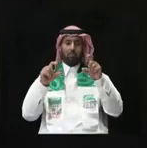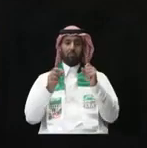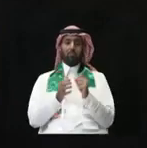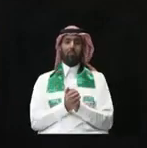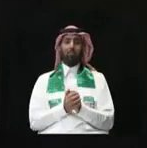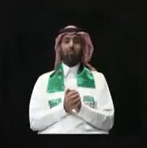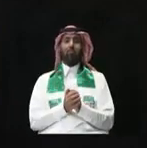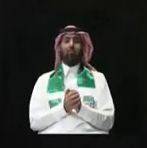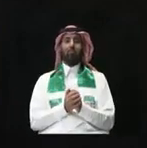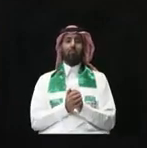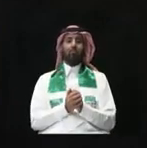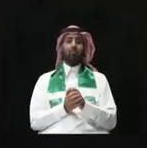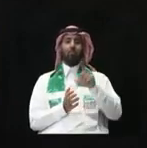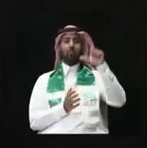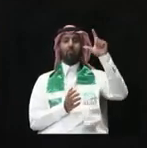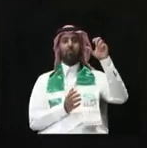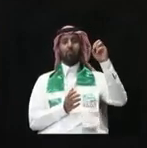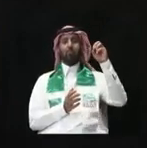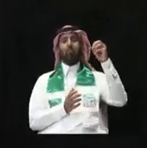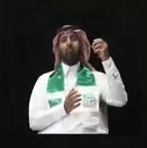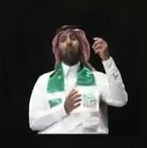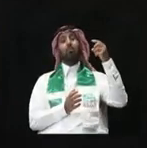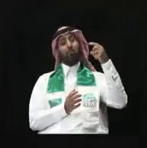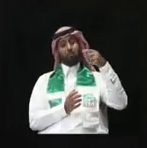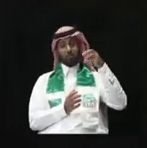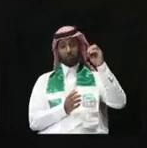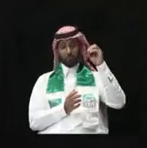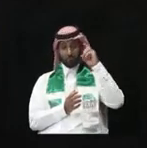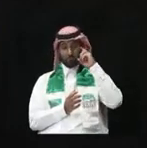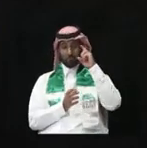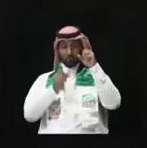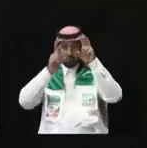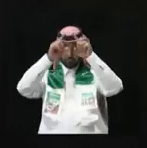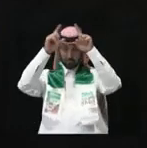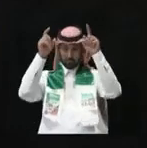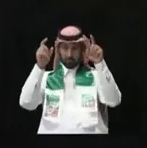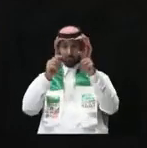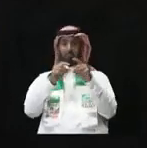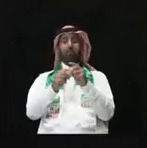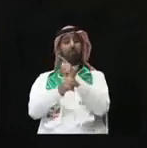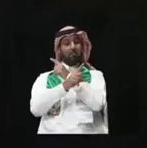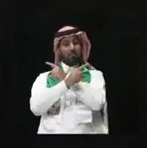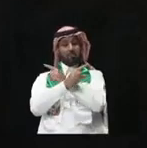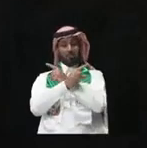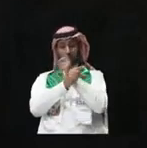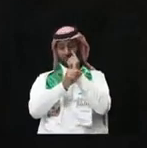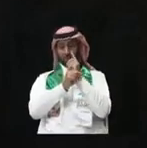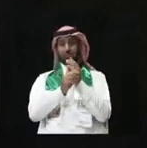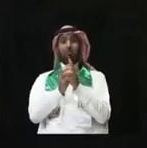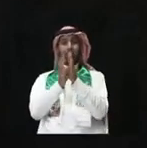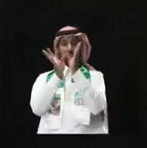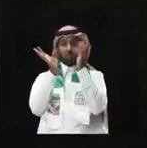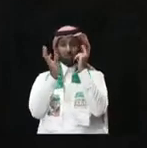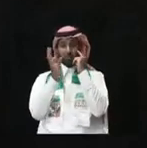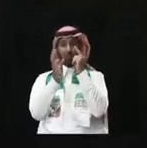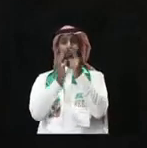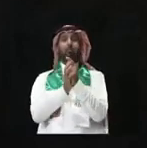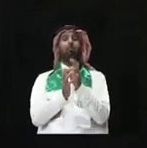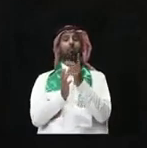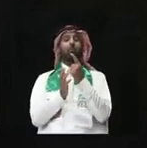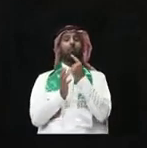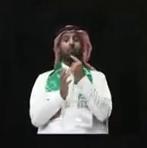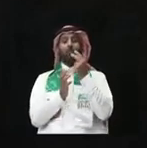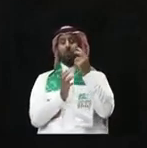The emblem. What is the Saudi emblem, or let's call it the logo? It is the